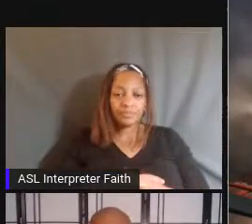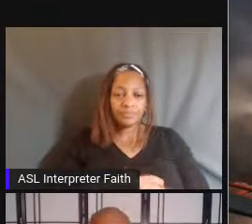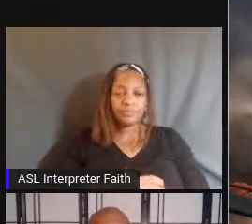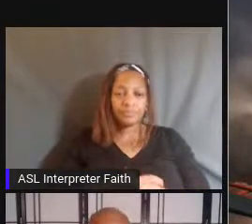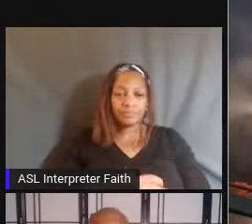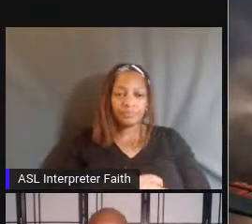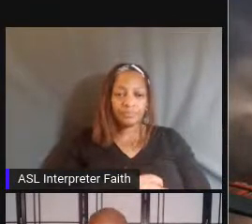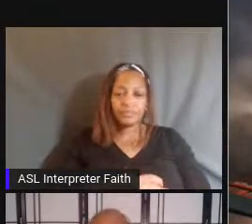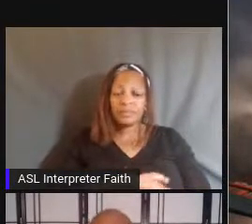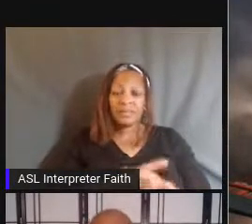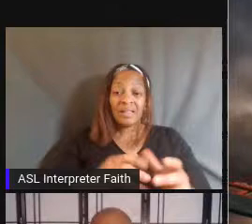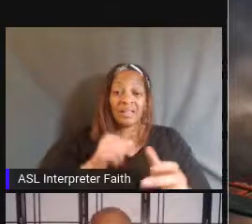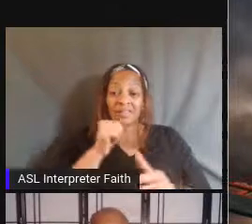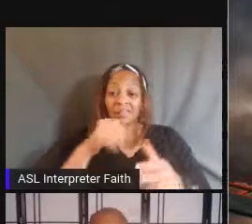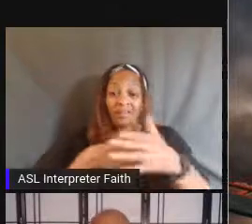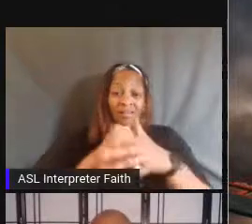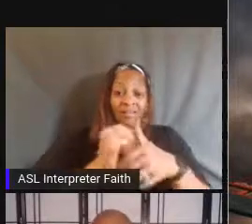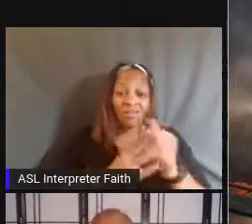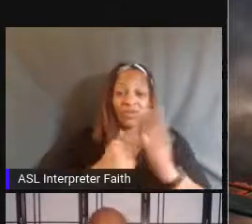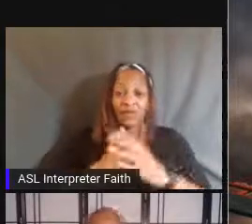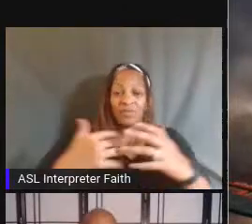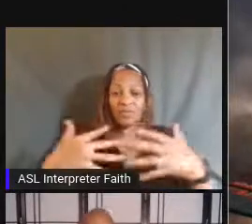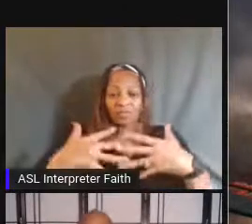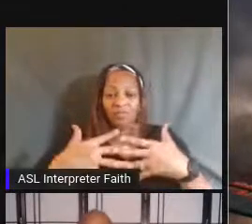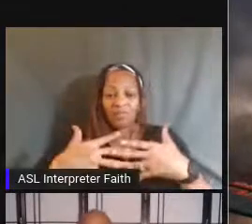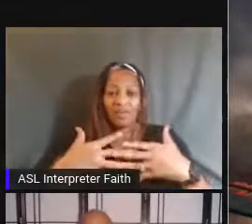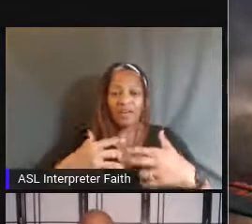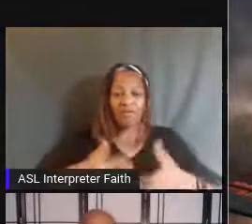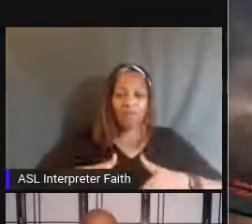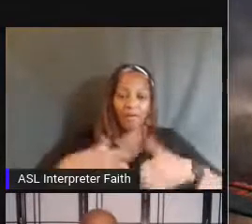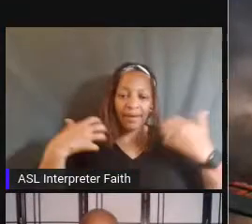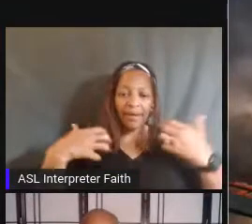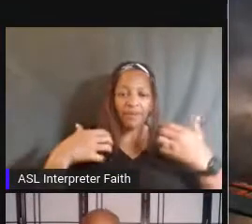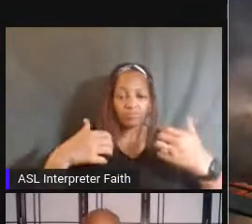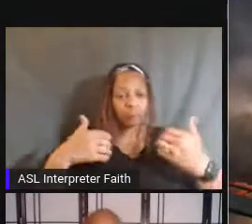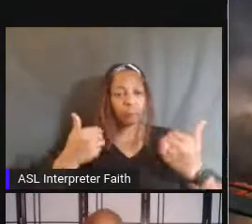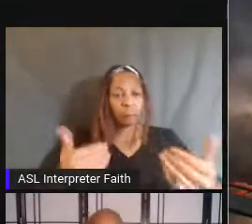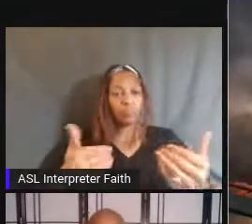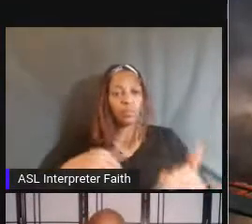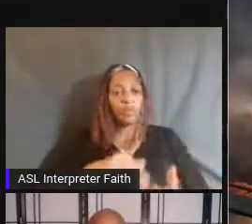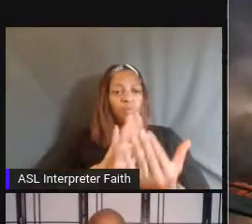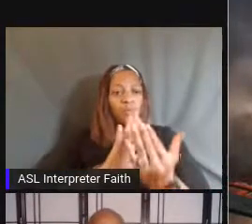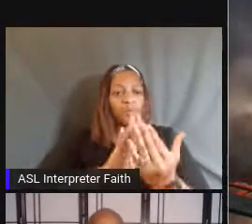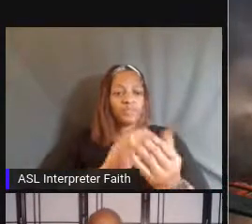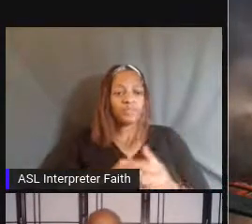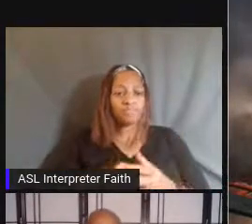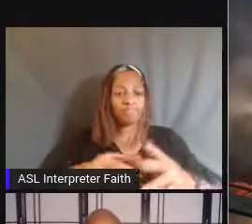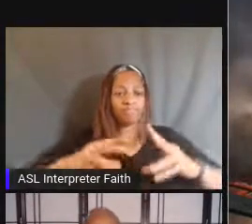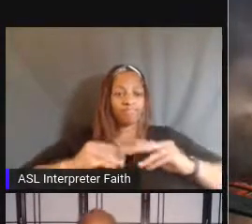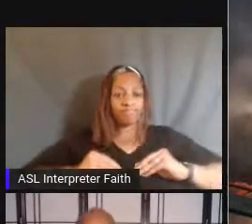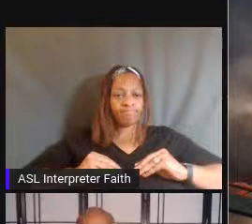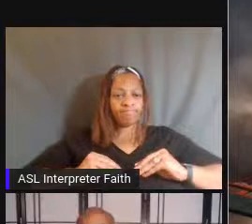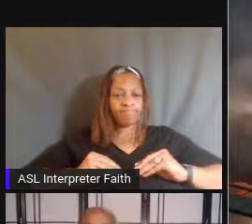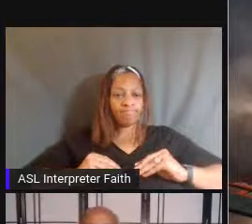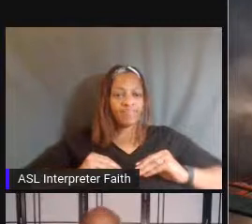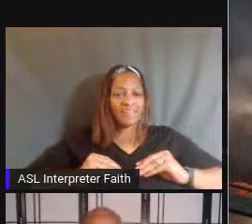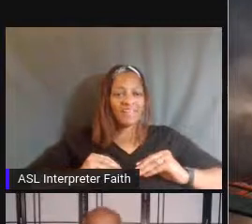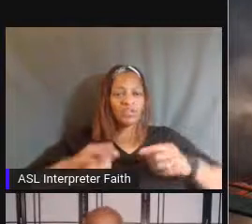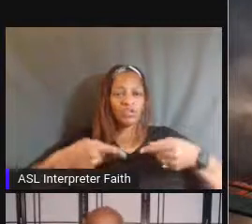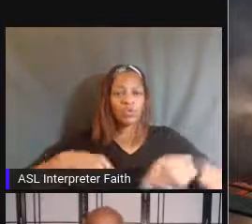Even the discomfort and the fear and the anger, be present with it. because in